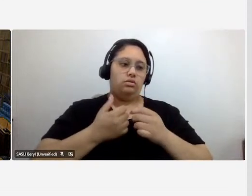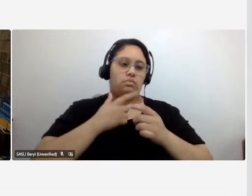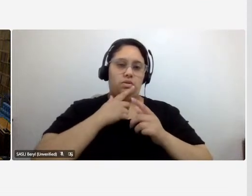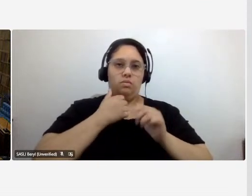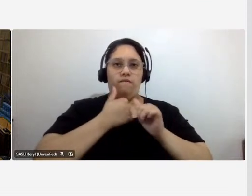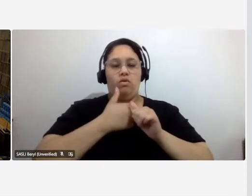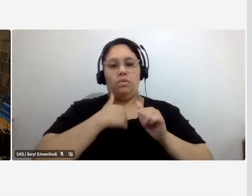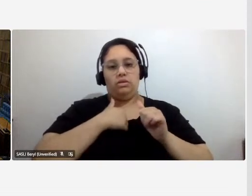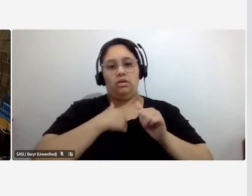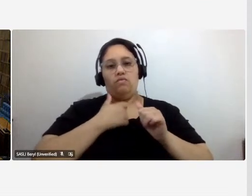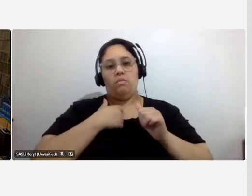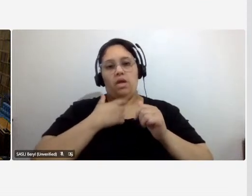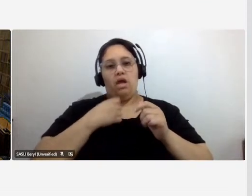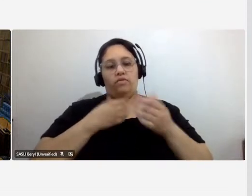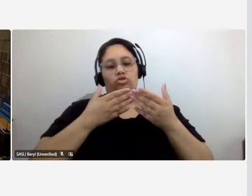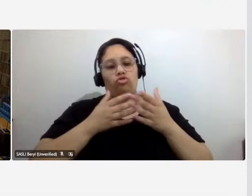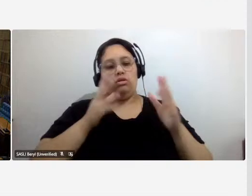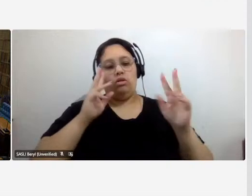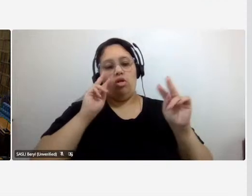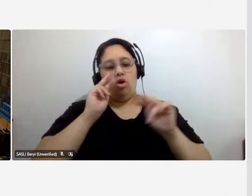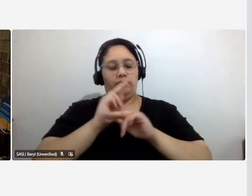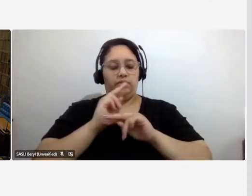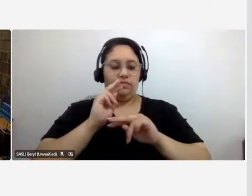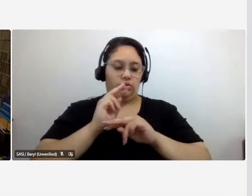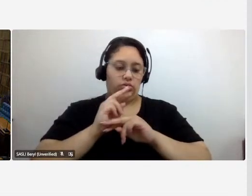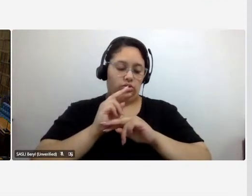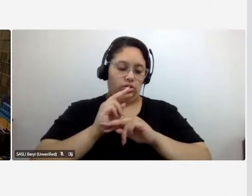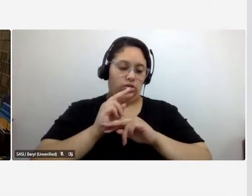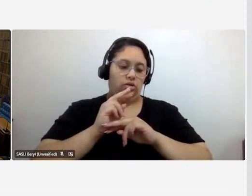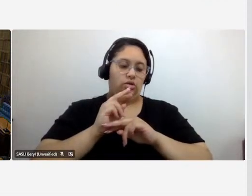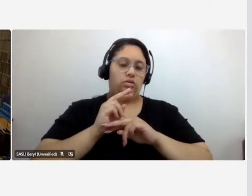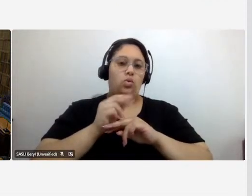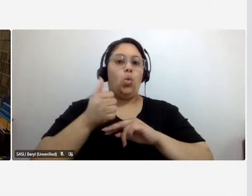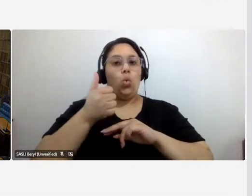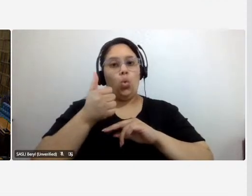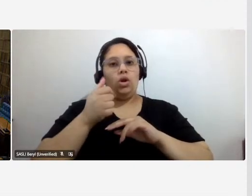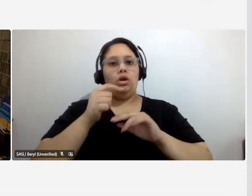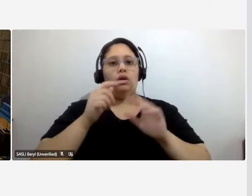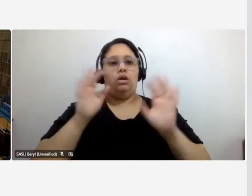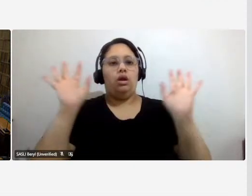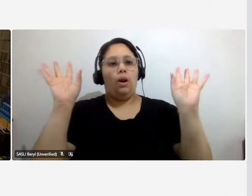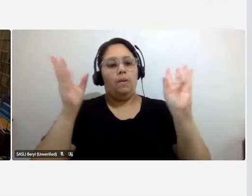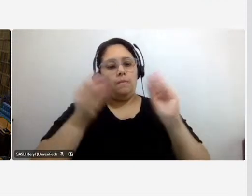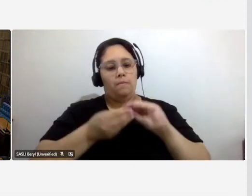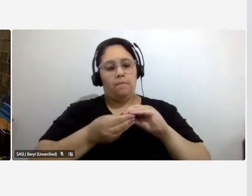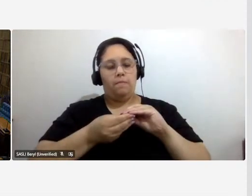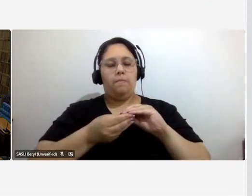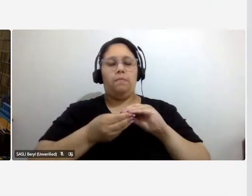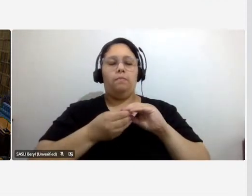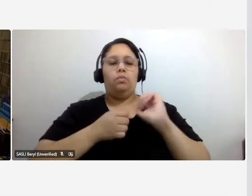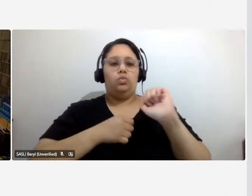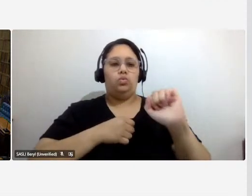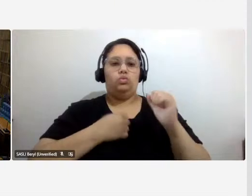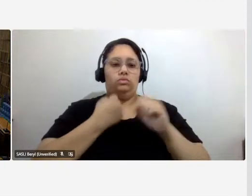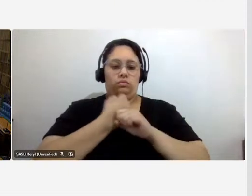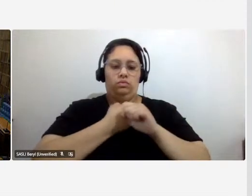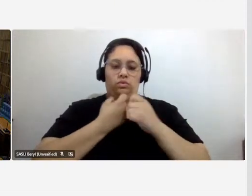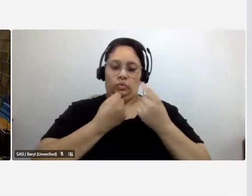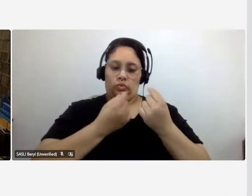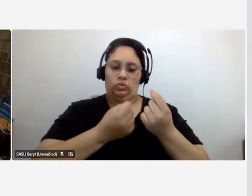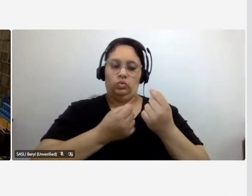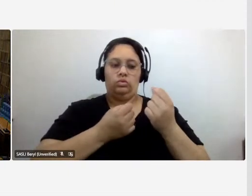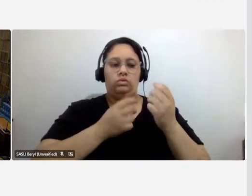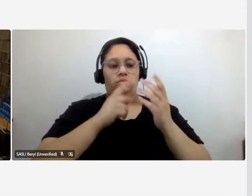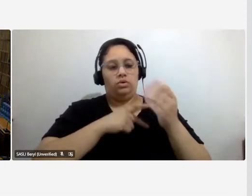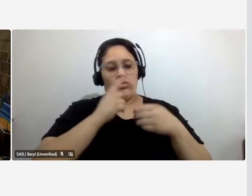So I have a general observation that there's good quantification of what you are doing, X number of